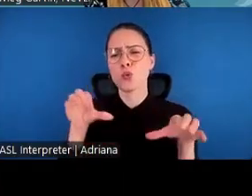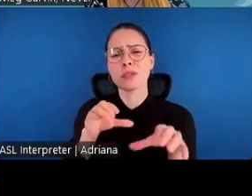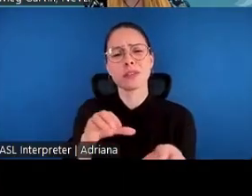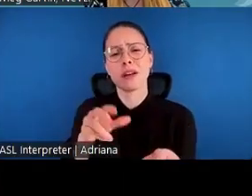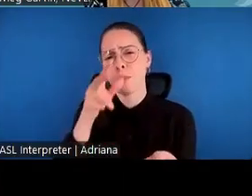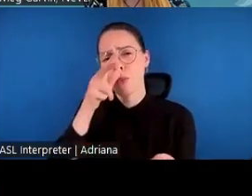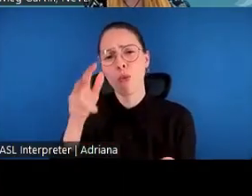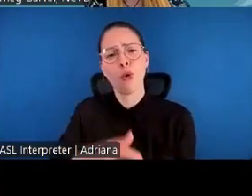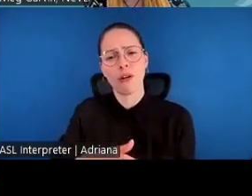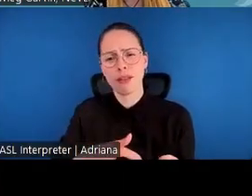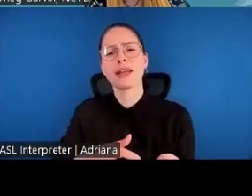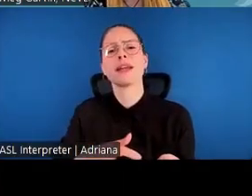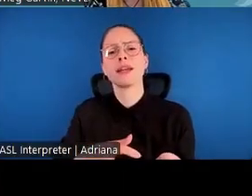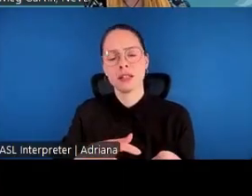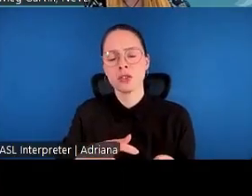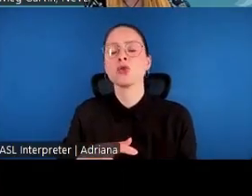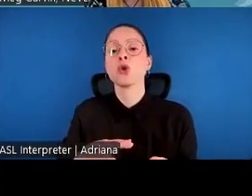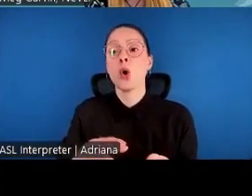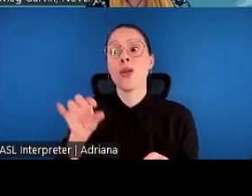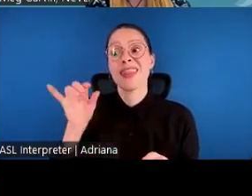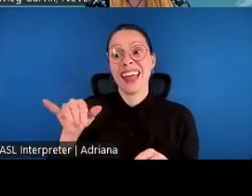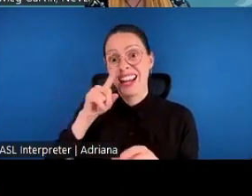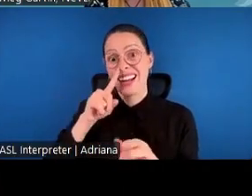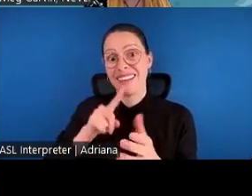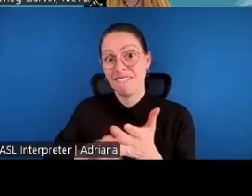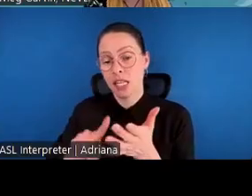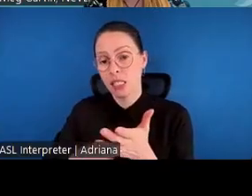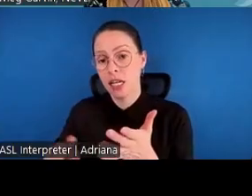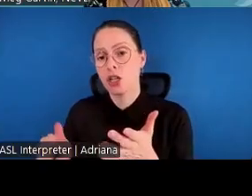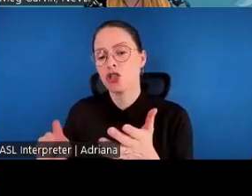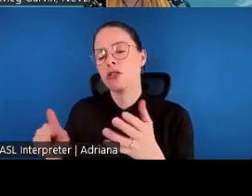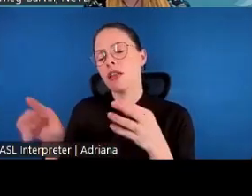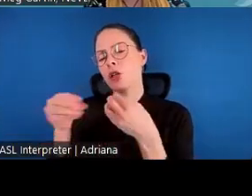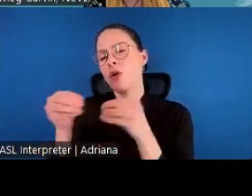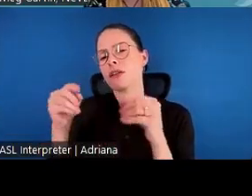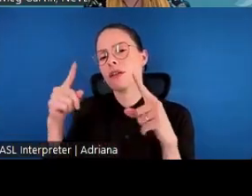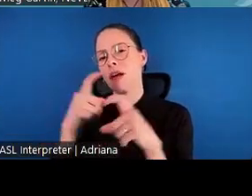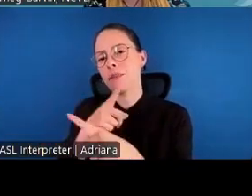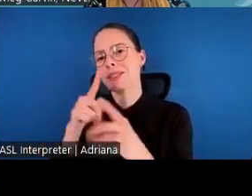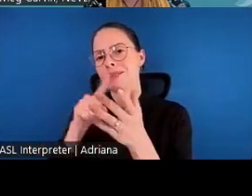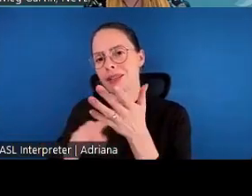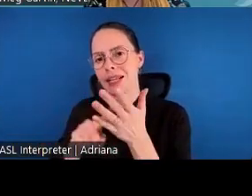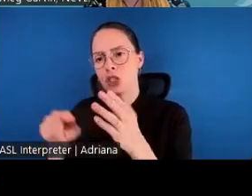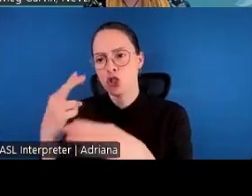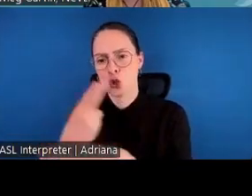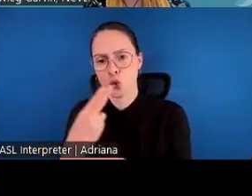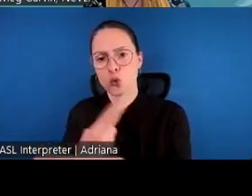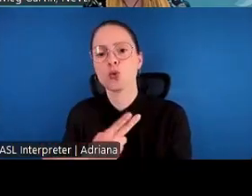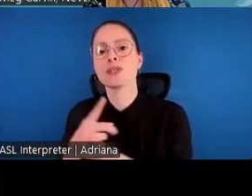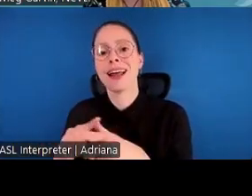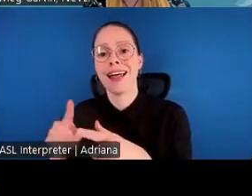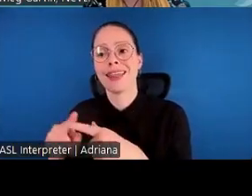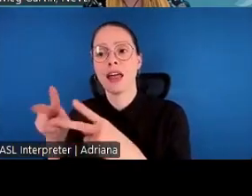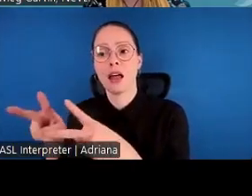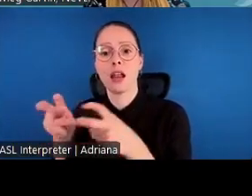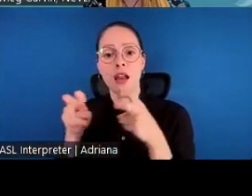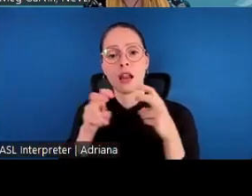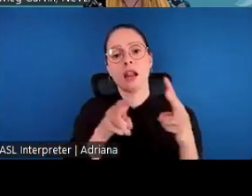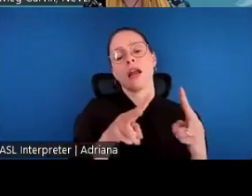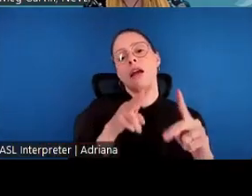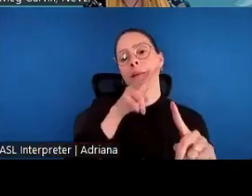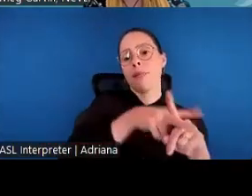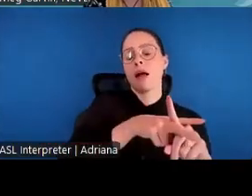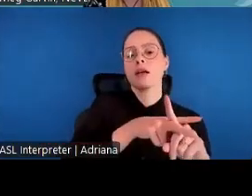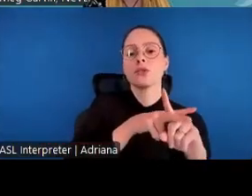were able to take that investigation that the Office of Complex Investigations used, and then use that when they went forward